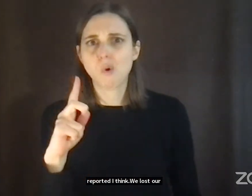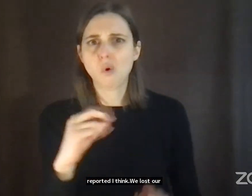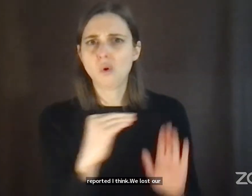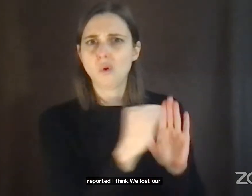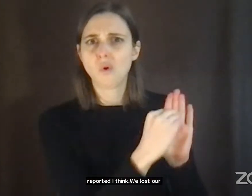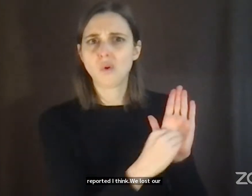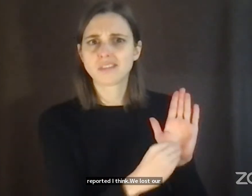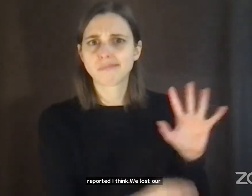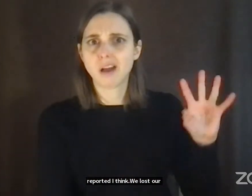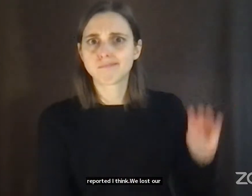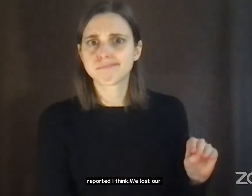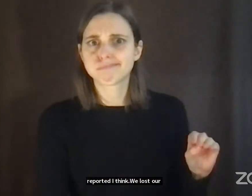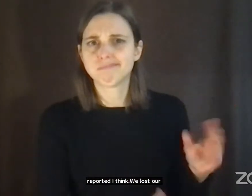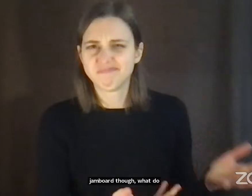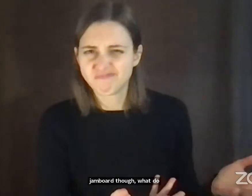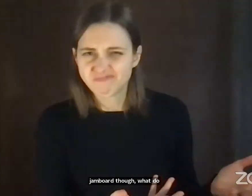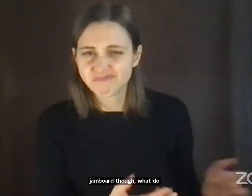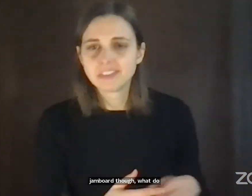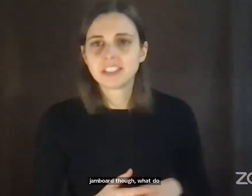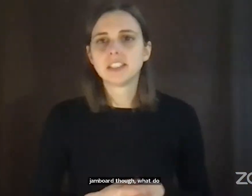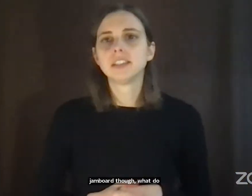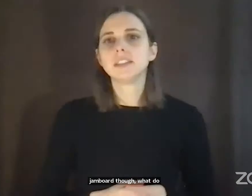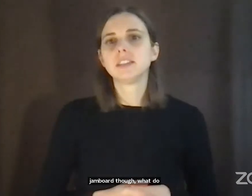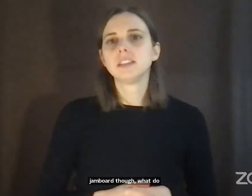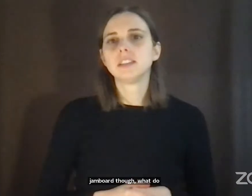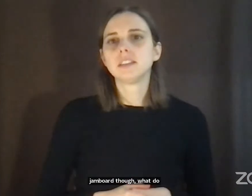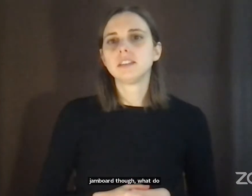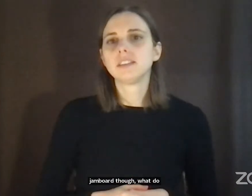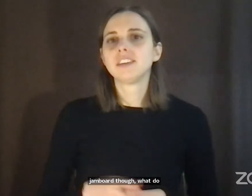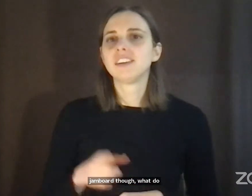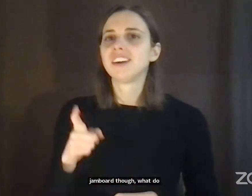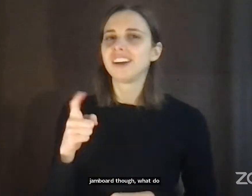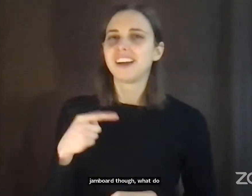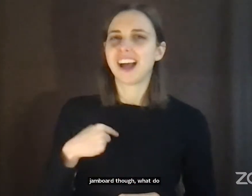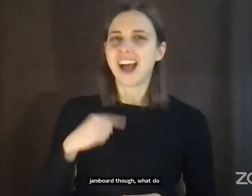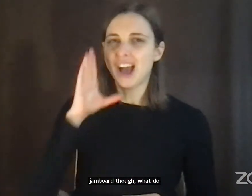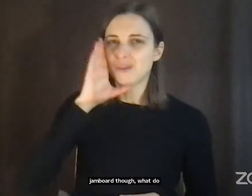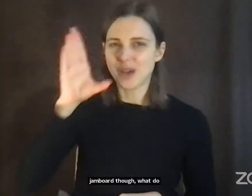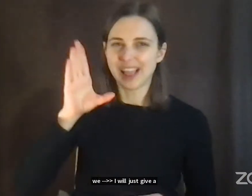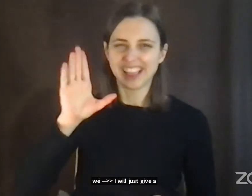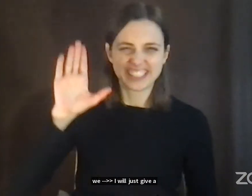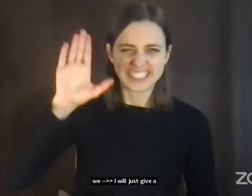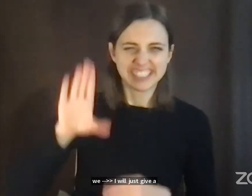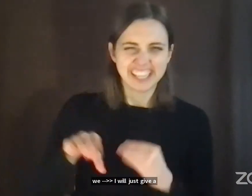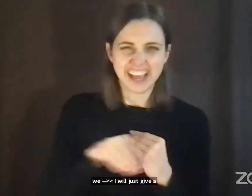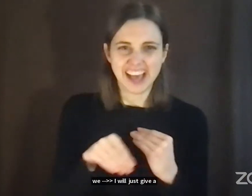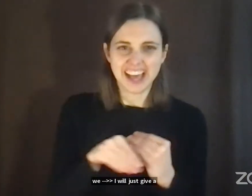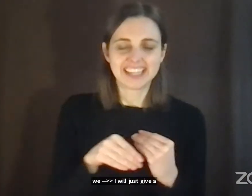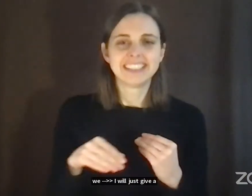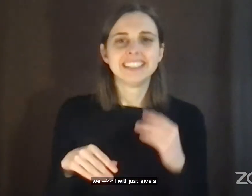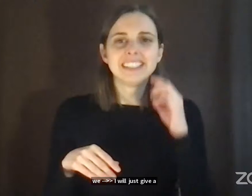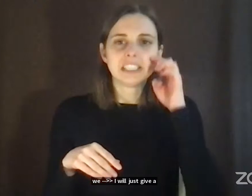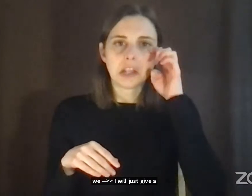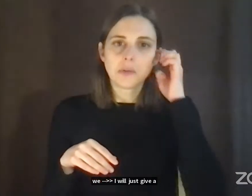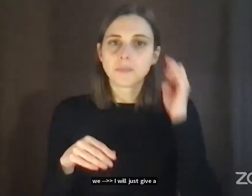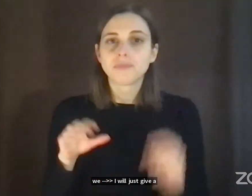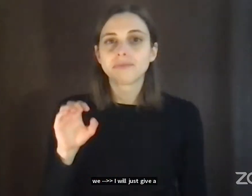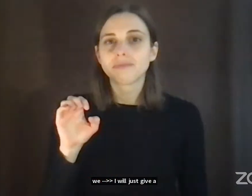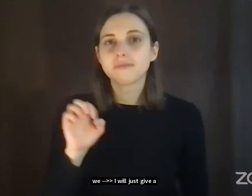I will just give a shout out that Ed did a great job of trying to land this in our group,